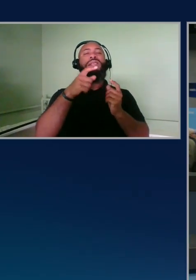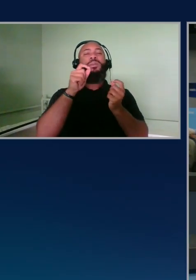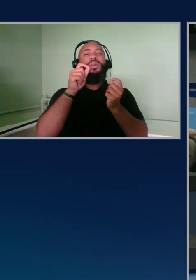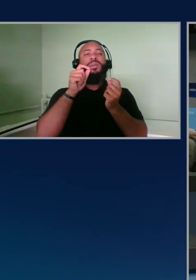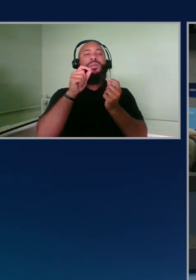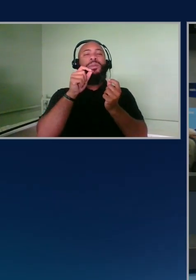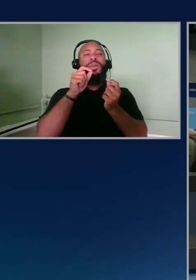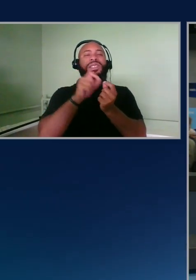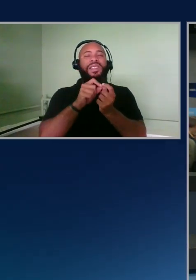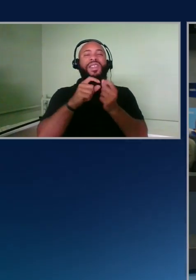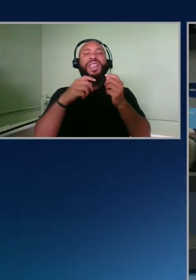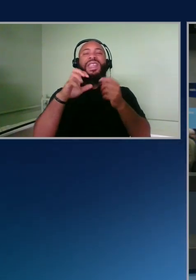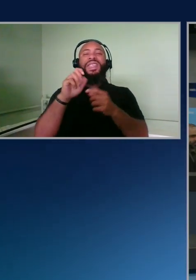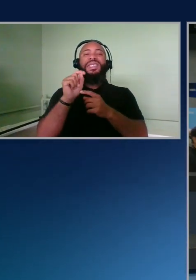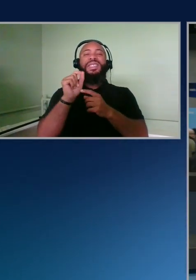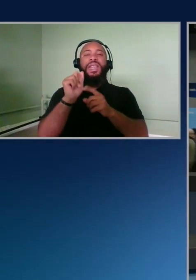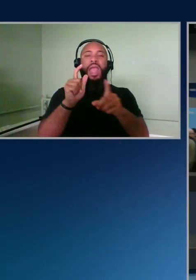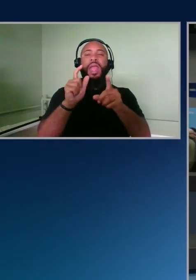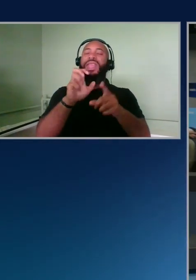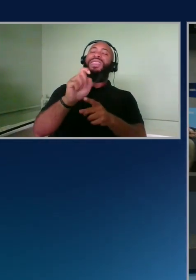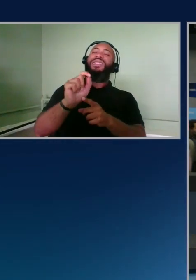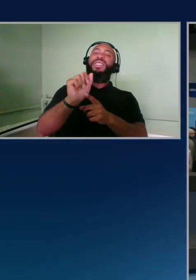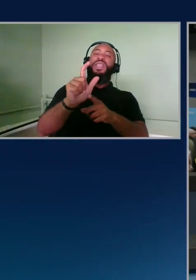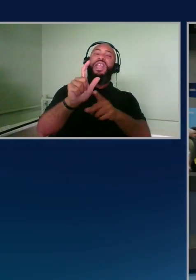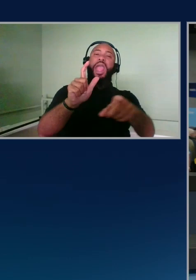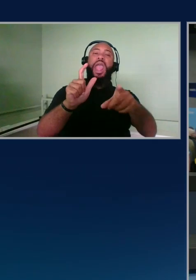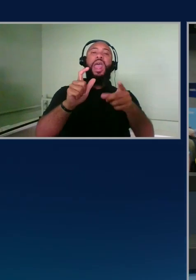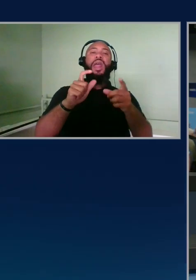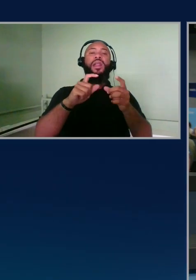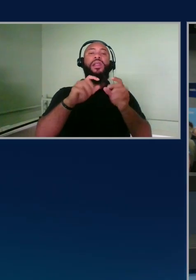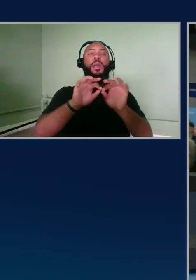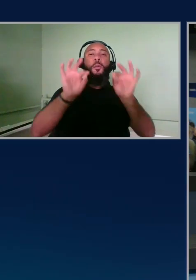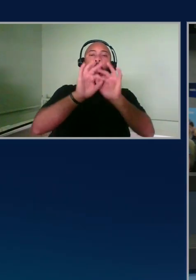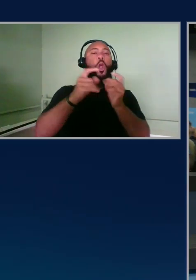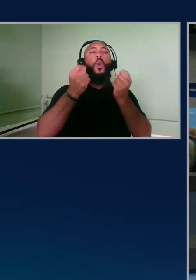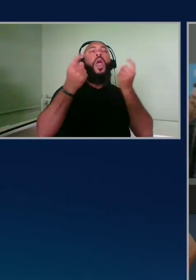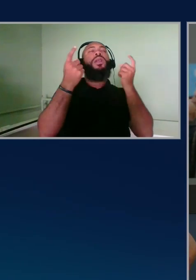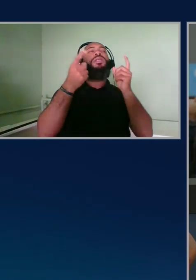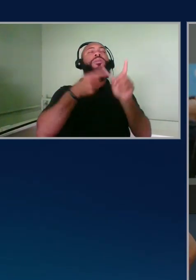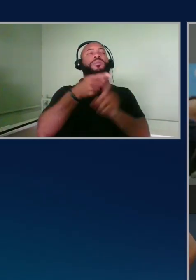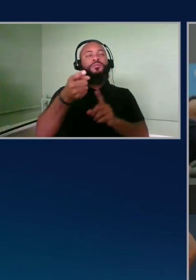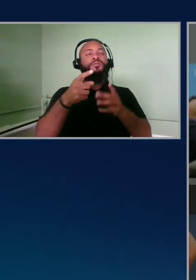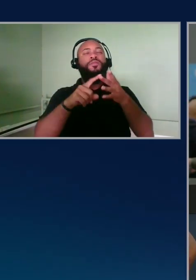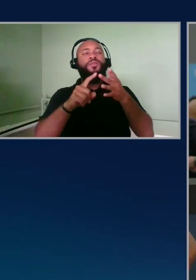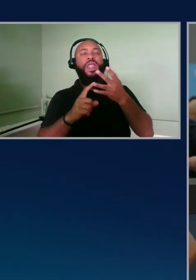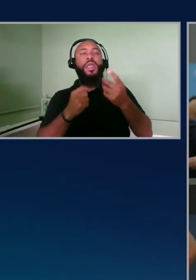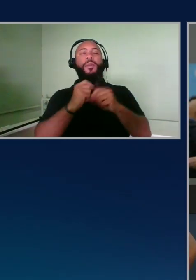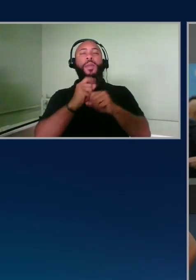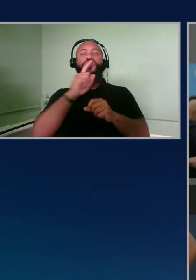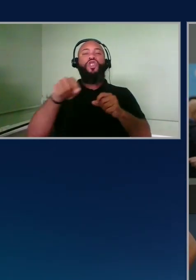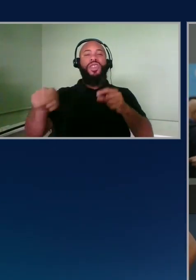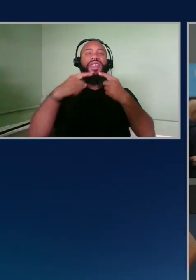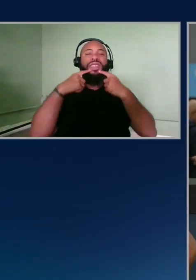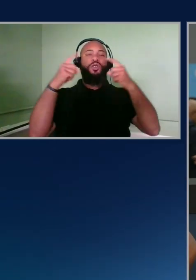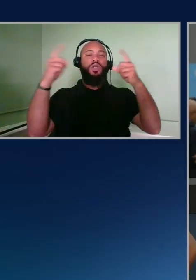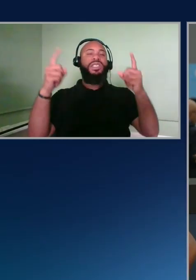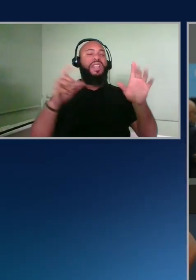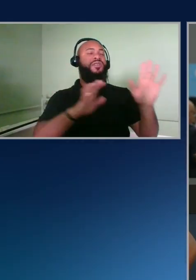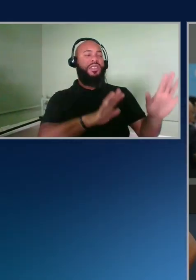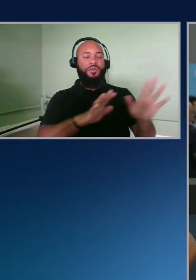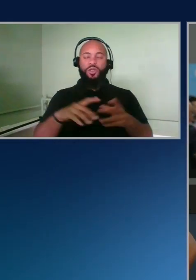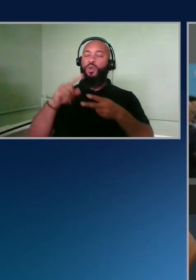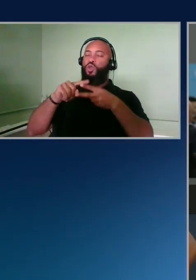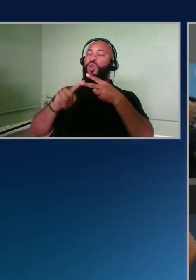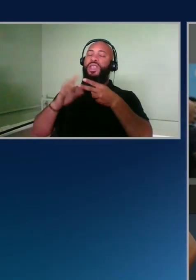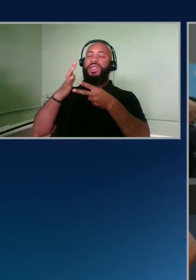type pipelines? Well, I think two key use cases always come to mind. First of all, many of our customers in the financial services